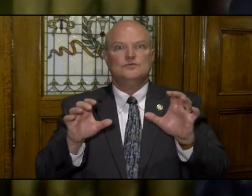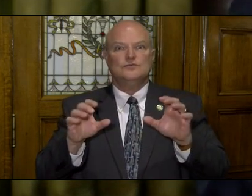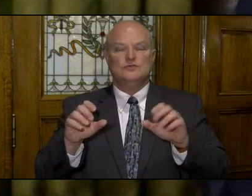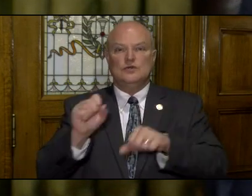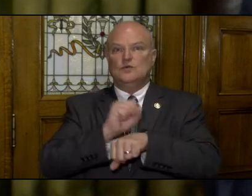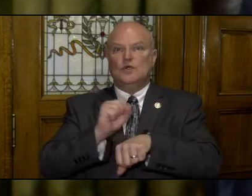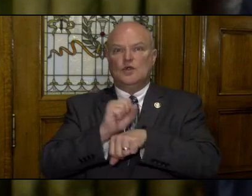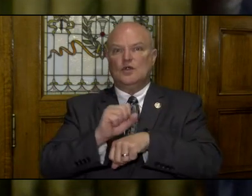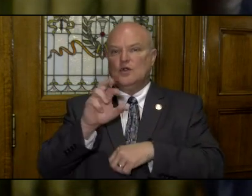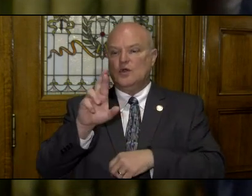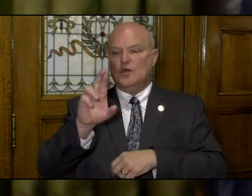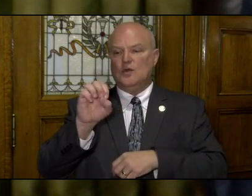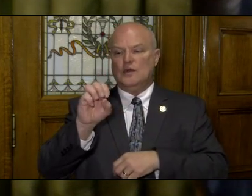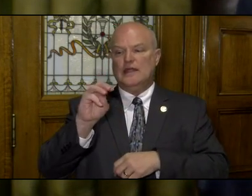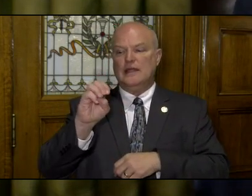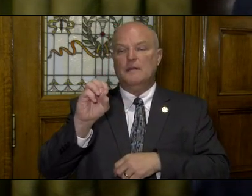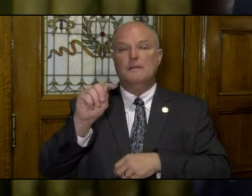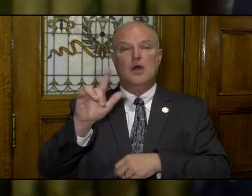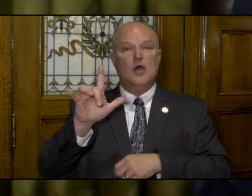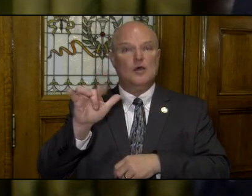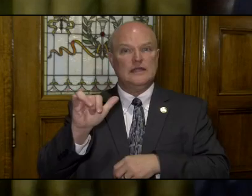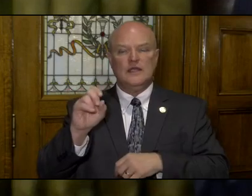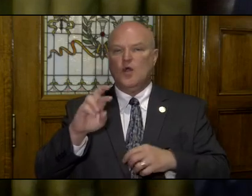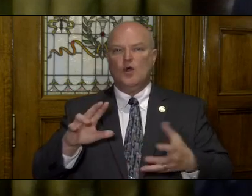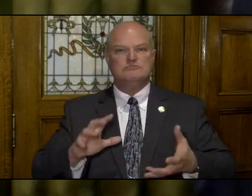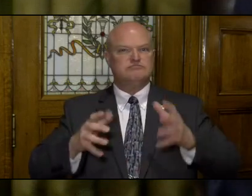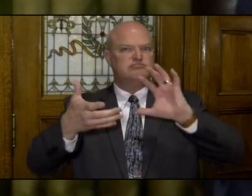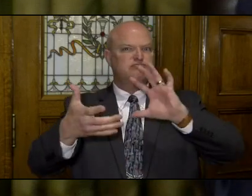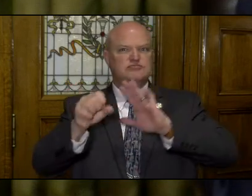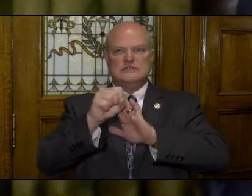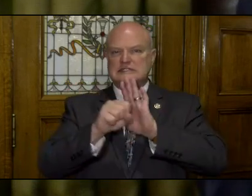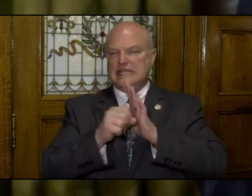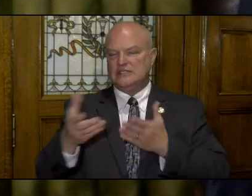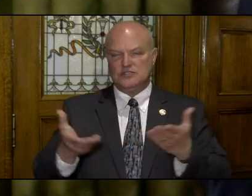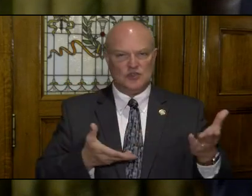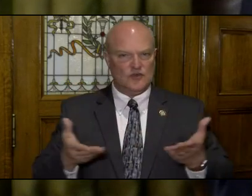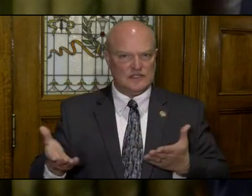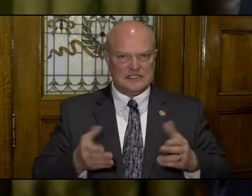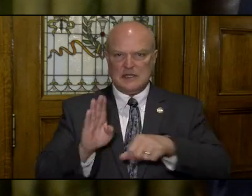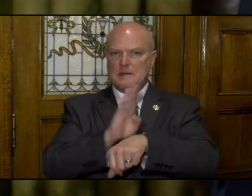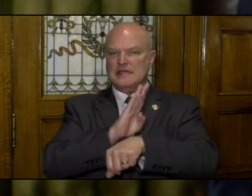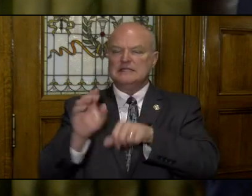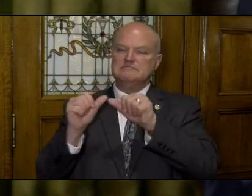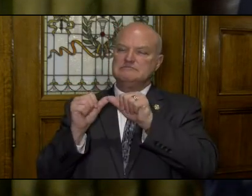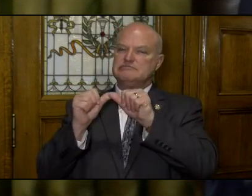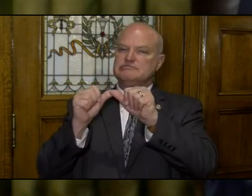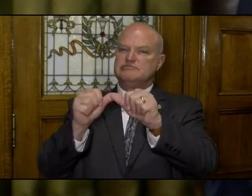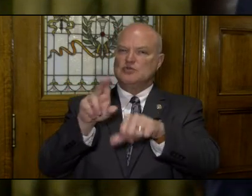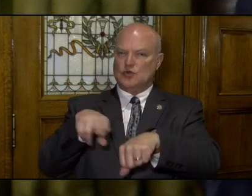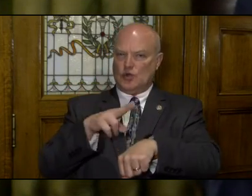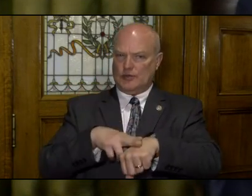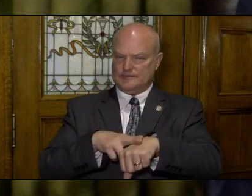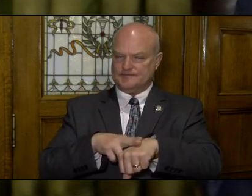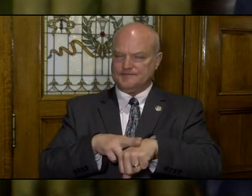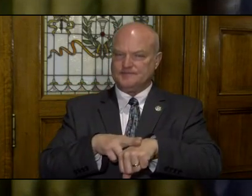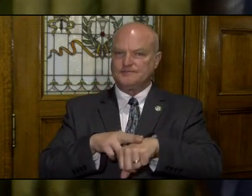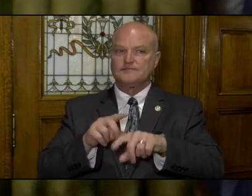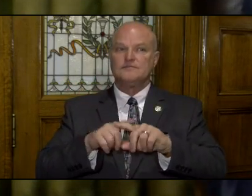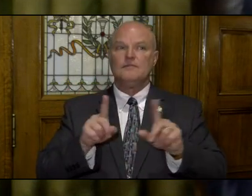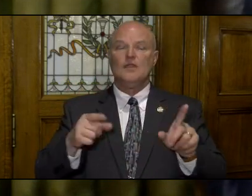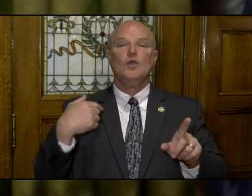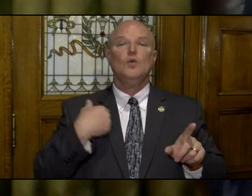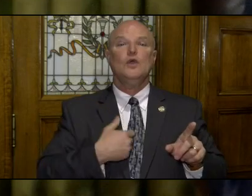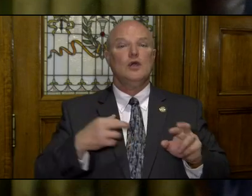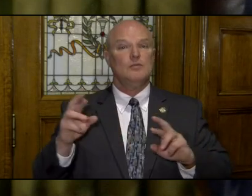work remotely. There's not any need to disrupt our state services. Our business will continue as usual, but we